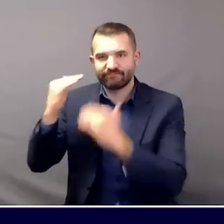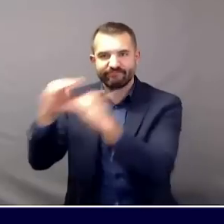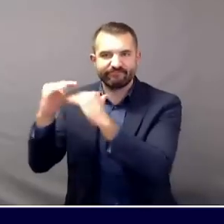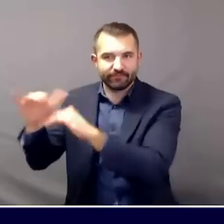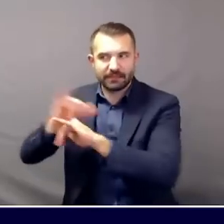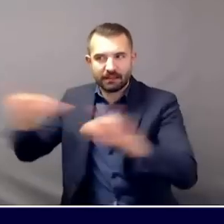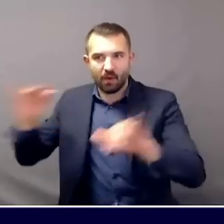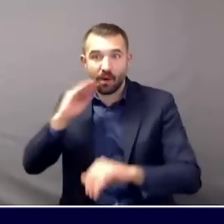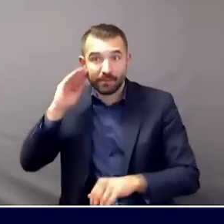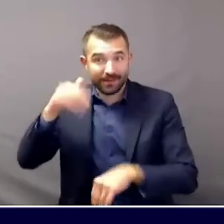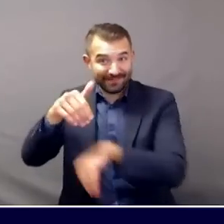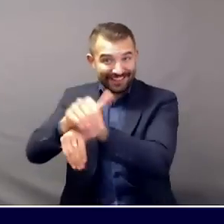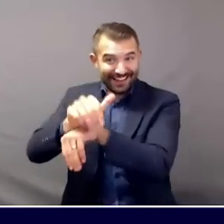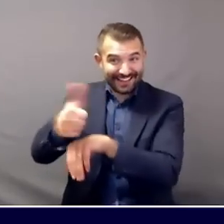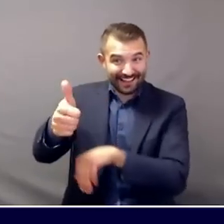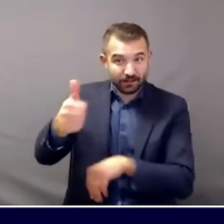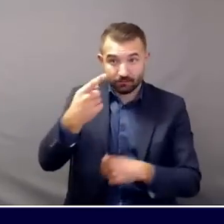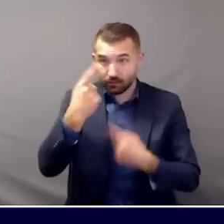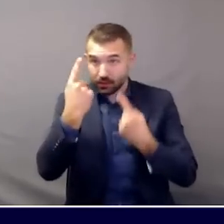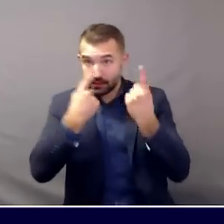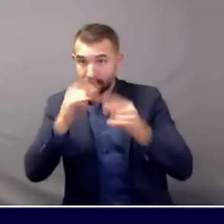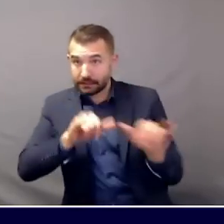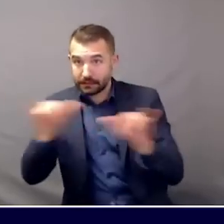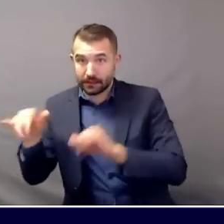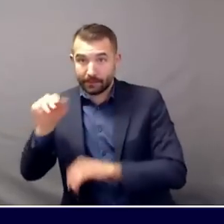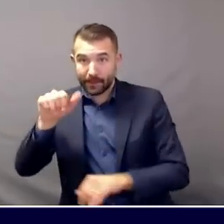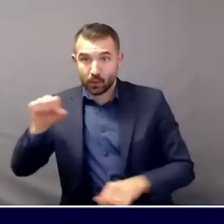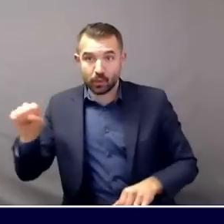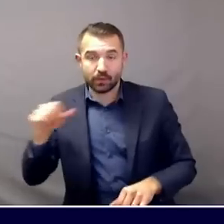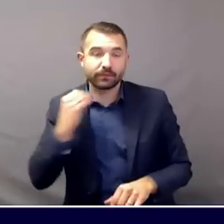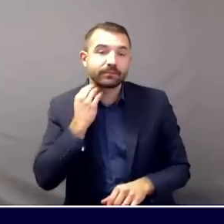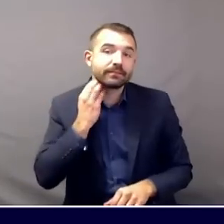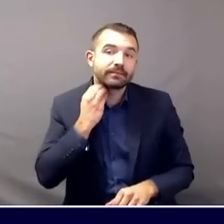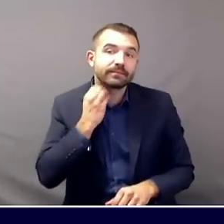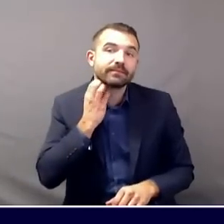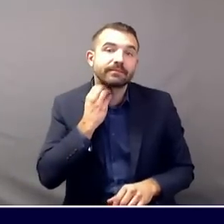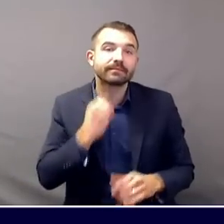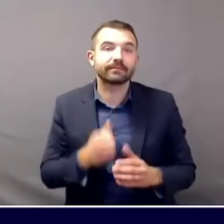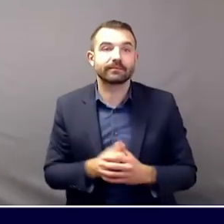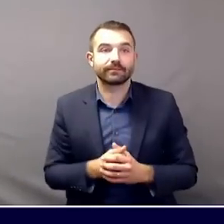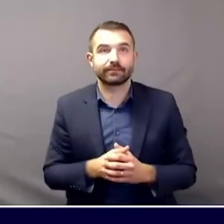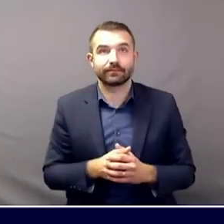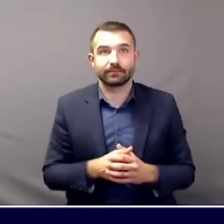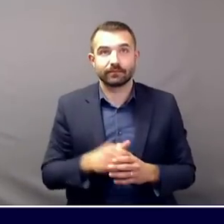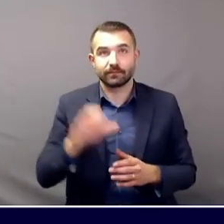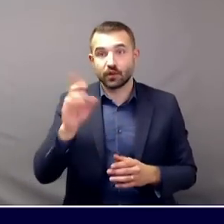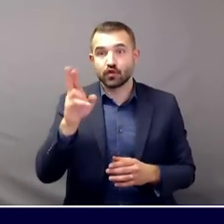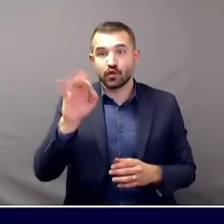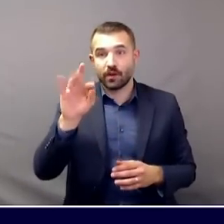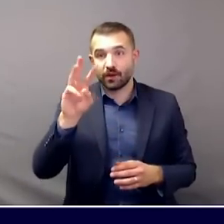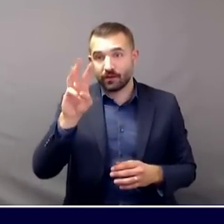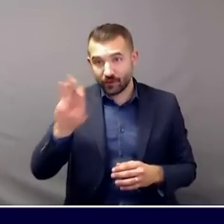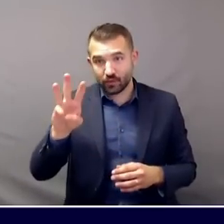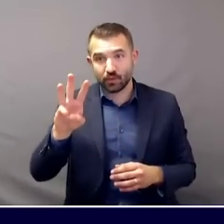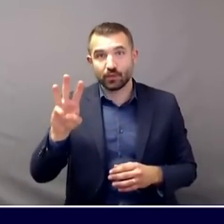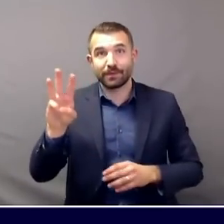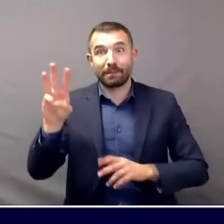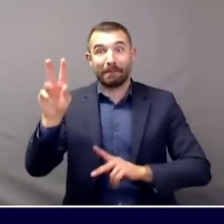Well, thanks, Joe. You know, they actually imposed a curfew on people, not just business